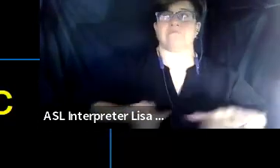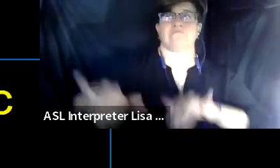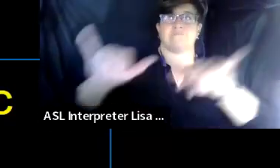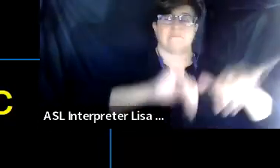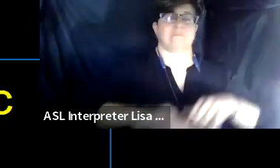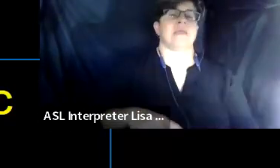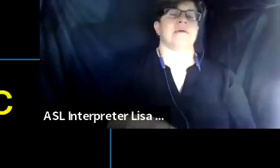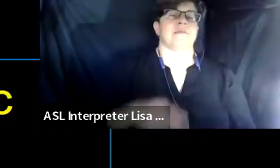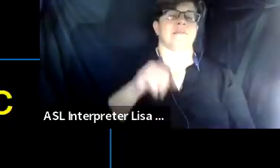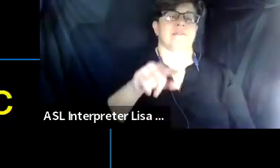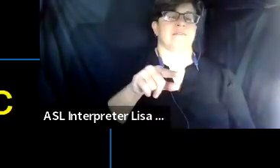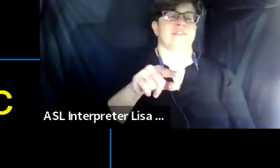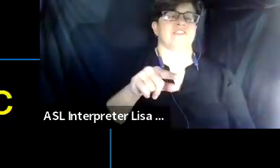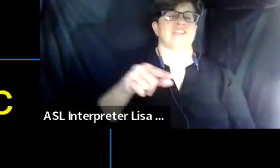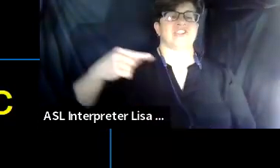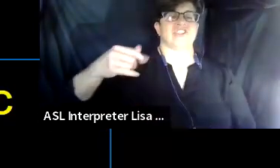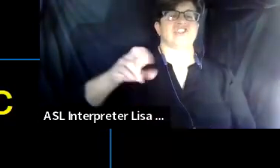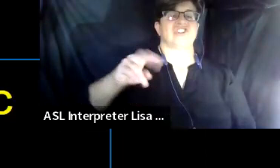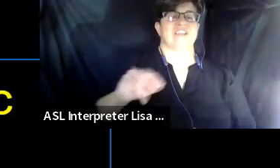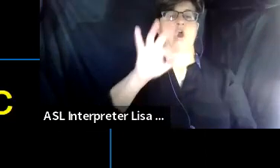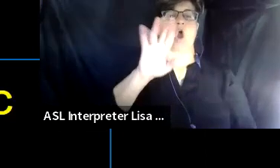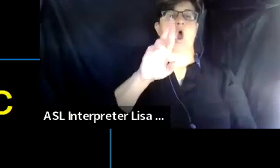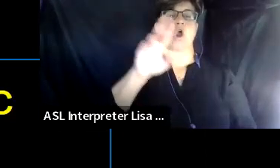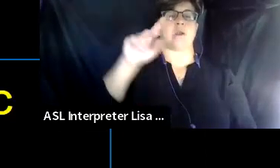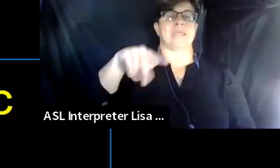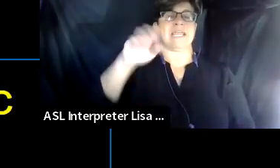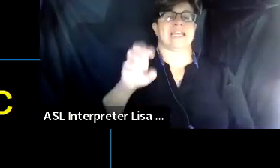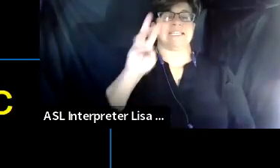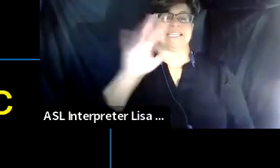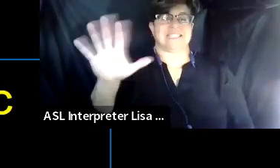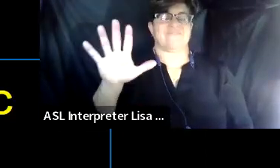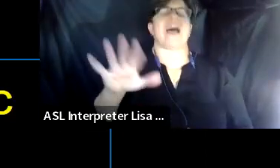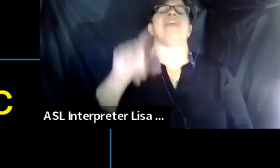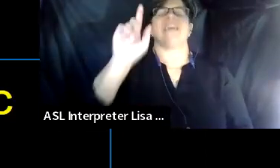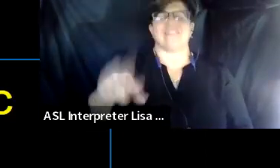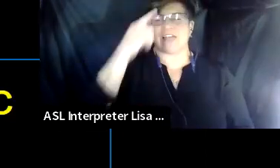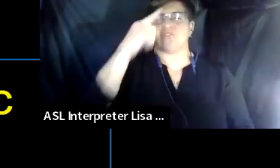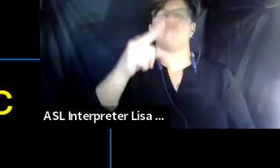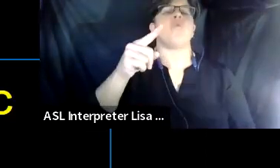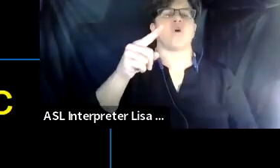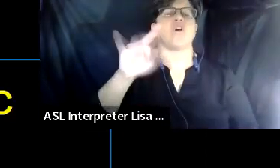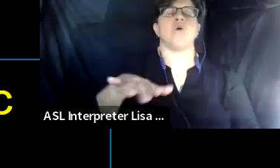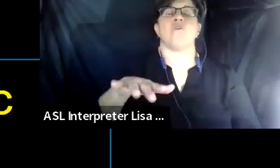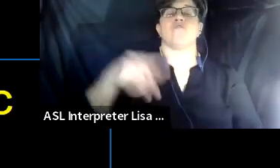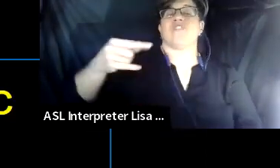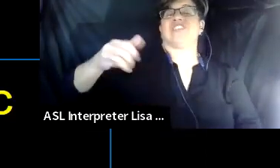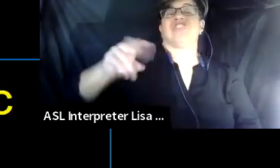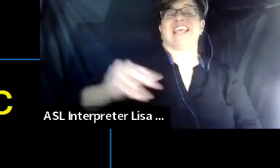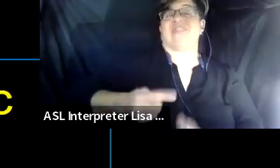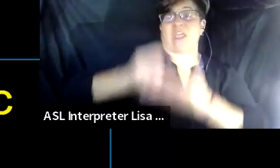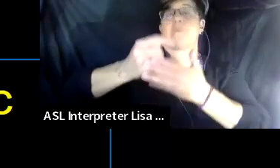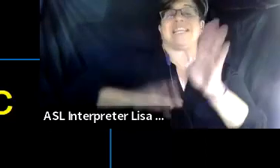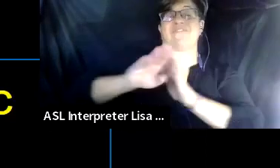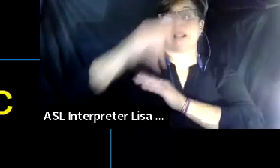this is the gene for which Luxturna, the gene therapy, has been developed. And you can see that there are about